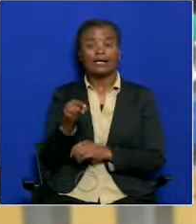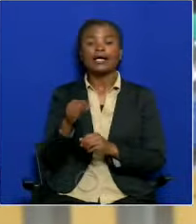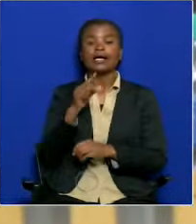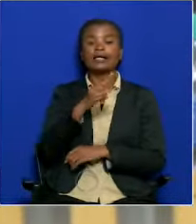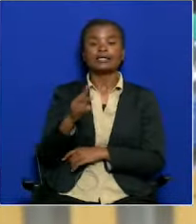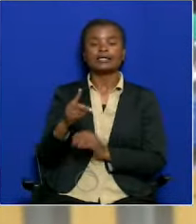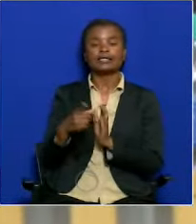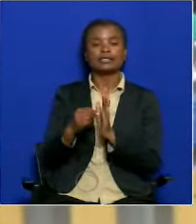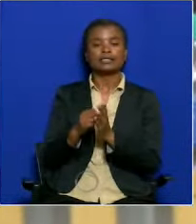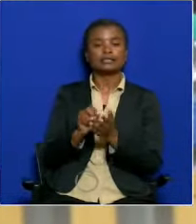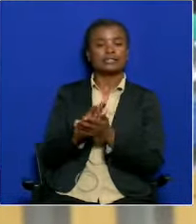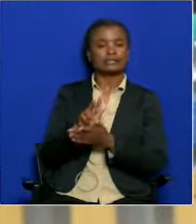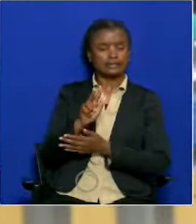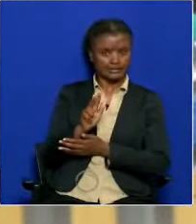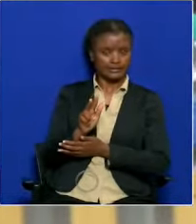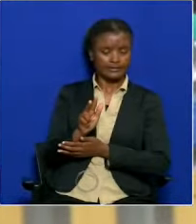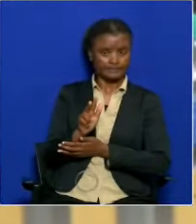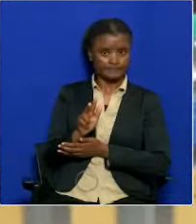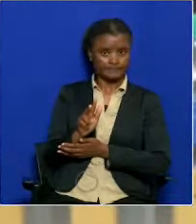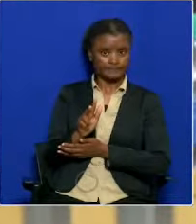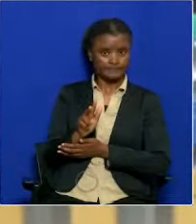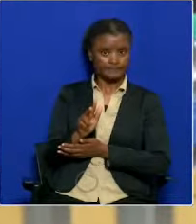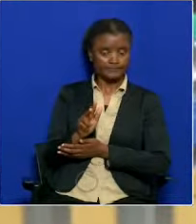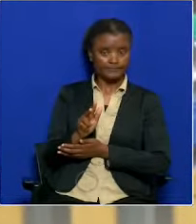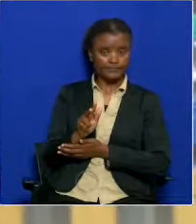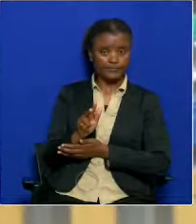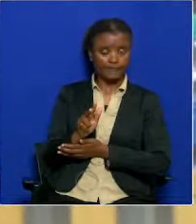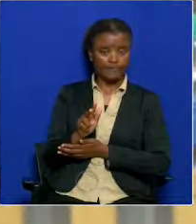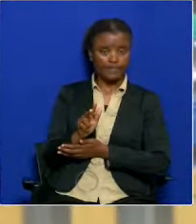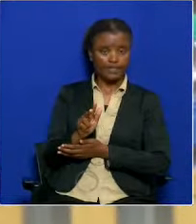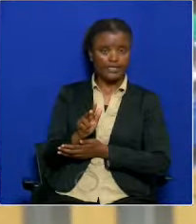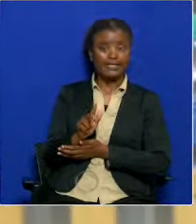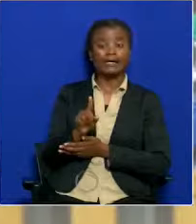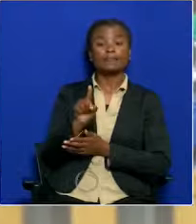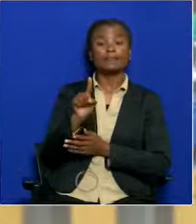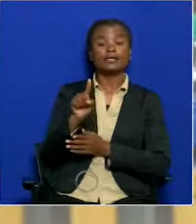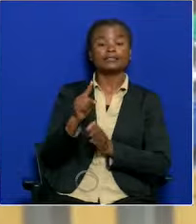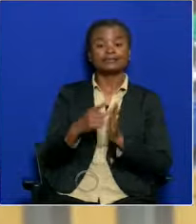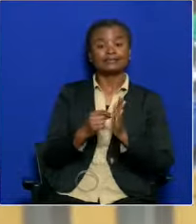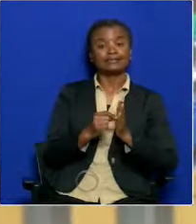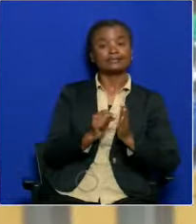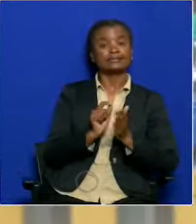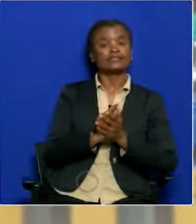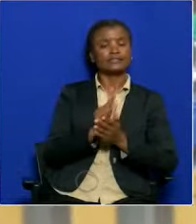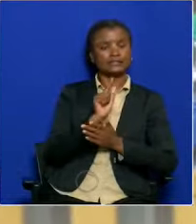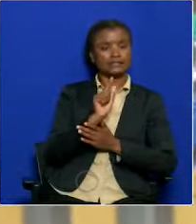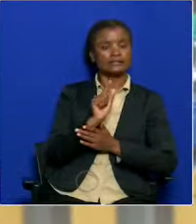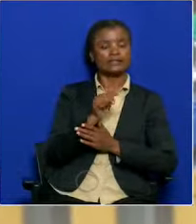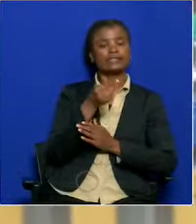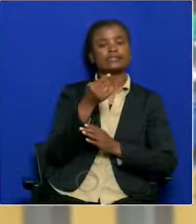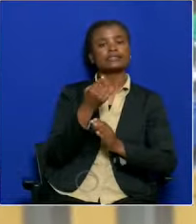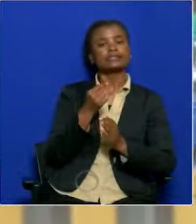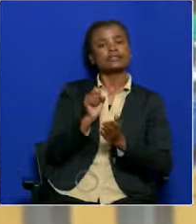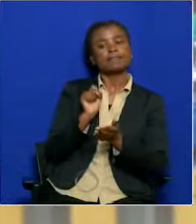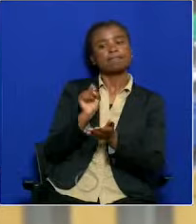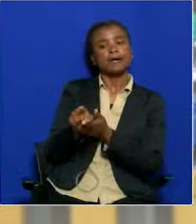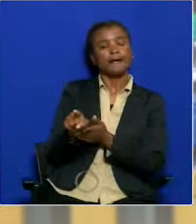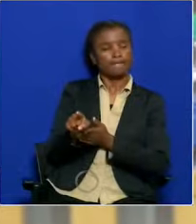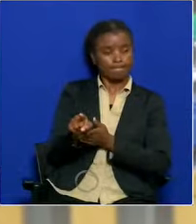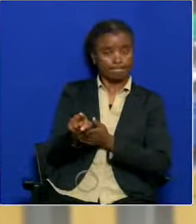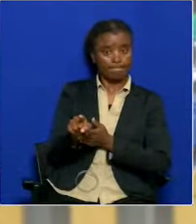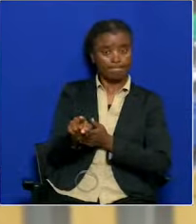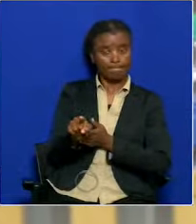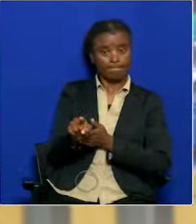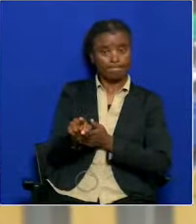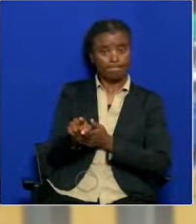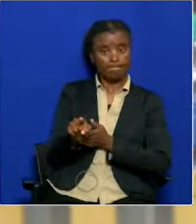is. But on the 17th itself, he sends you a message. And on the 18th,